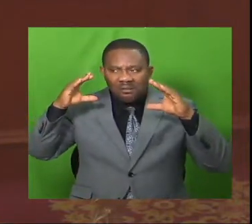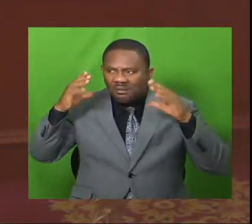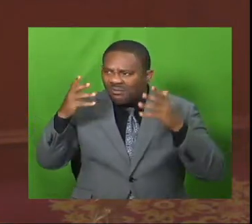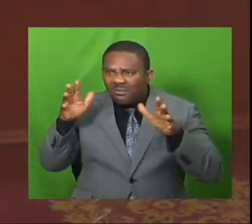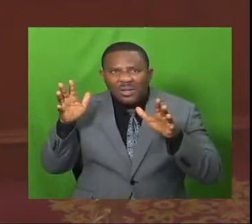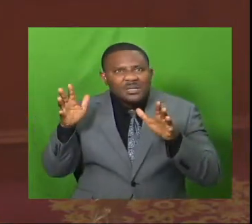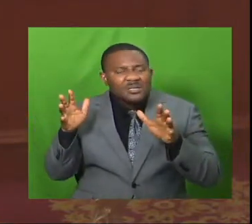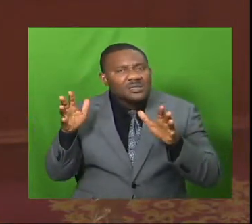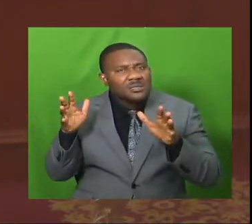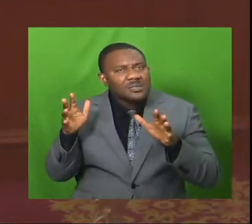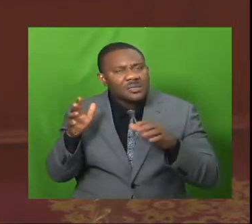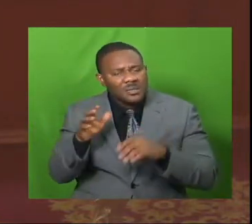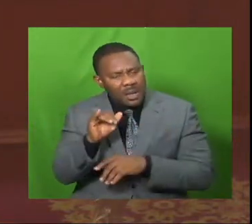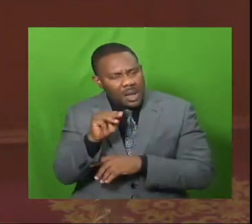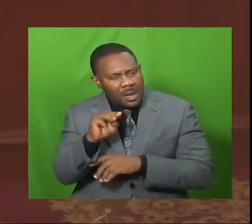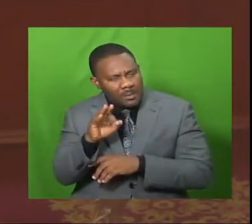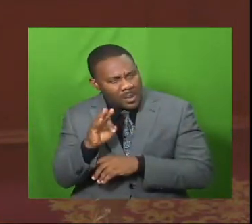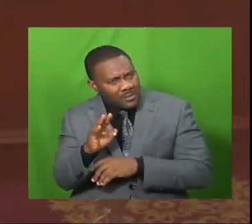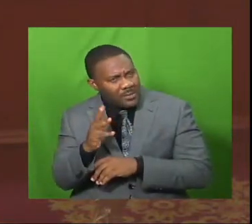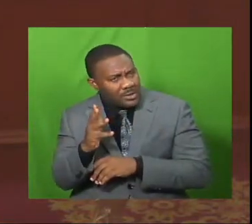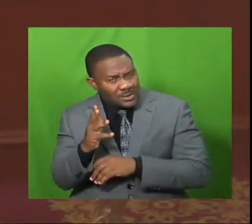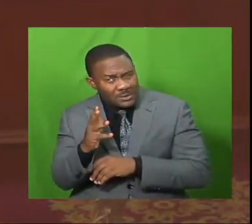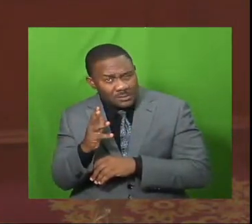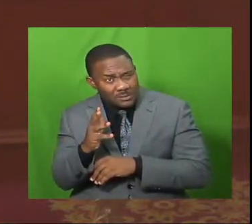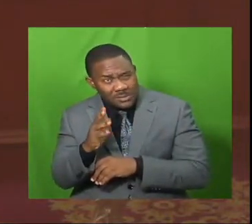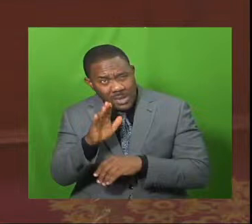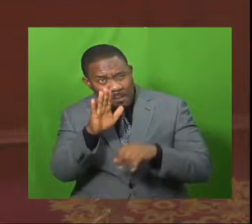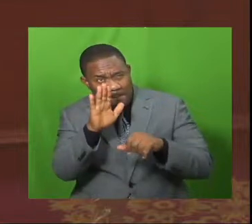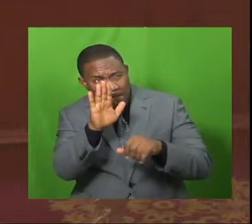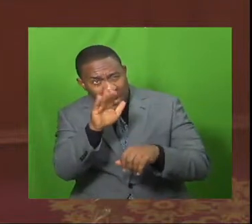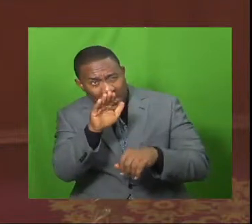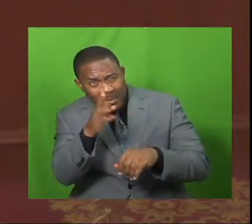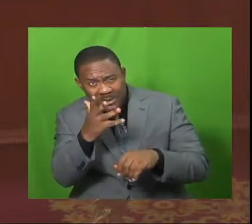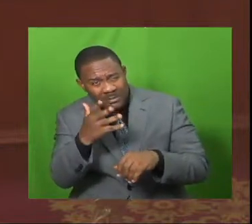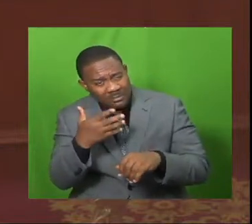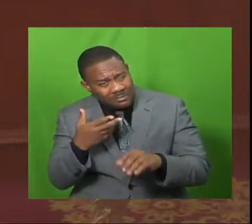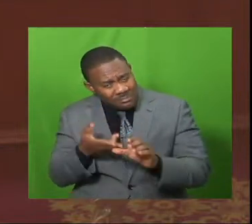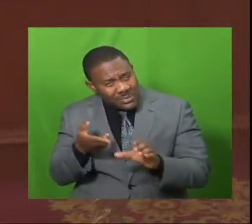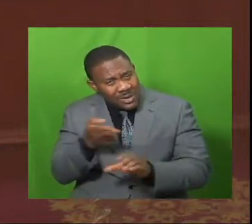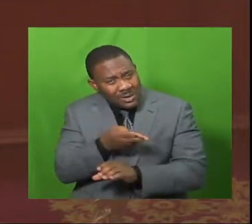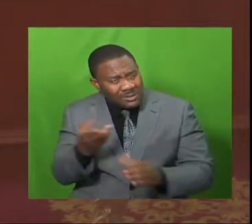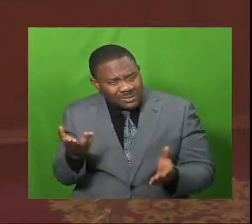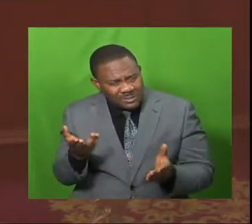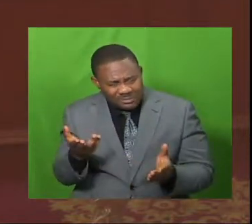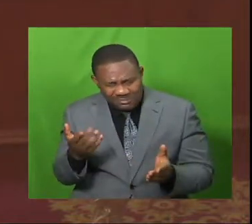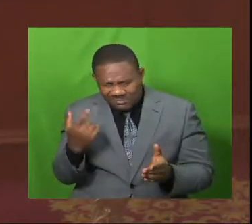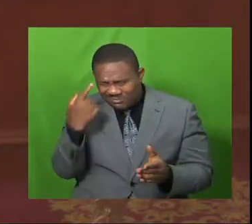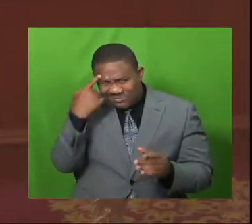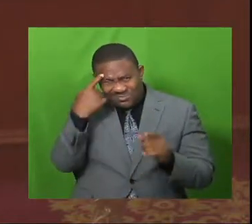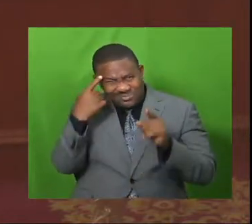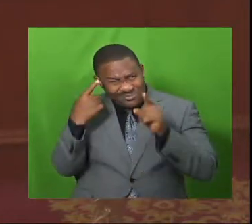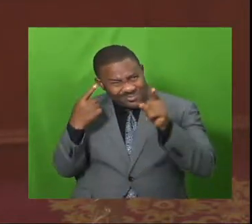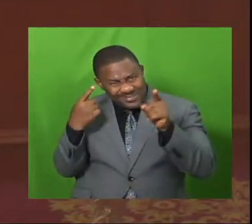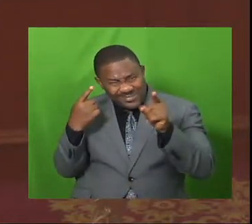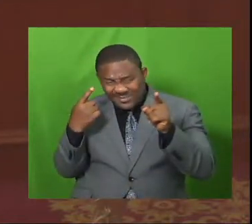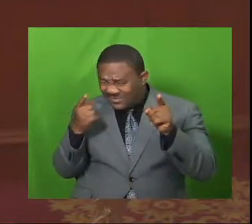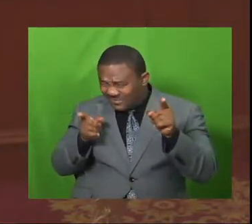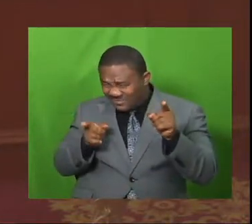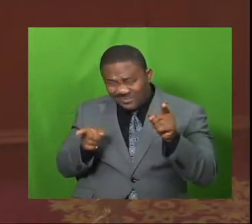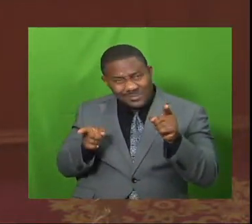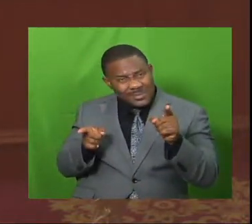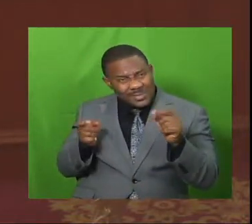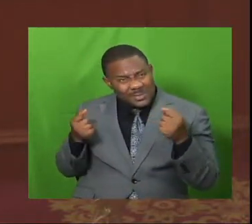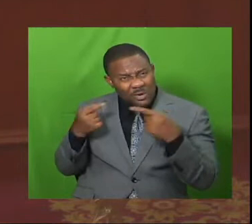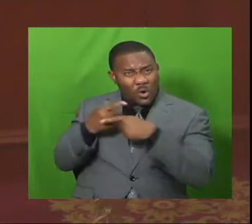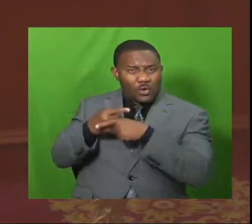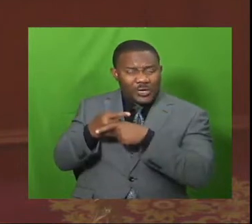ask them to remove us from help. So I was saying, why that contradiction? If you have managed this economy so well